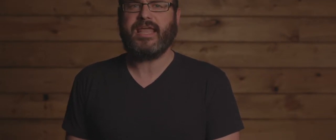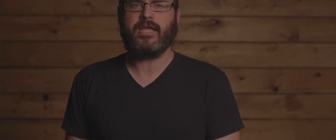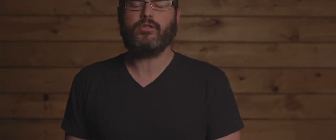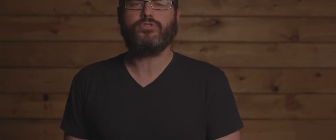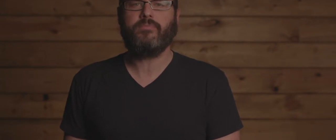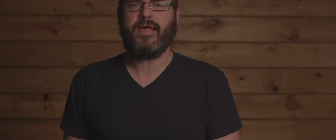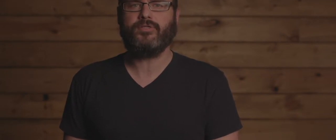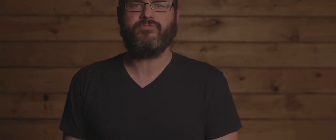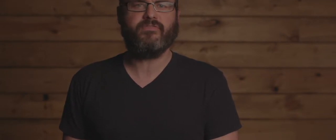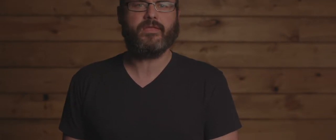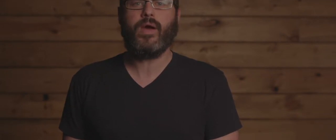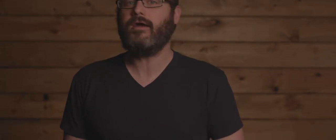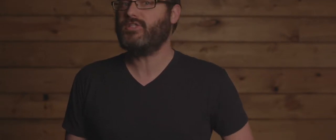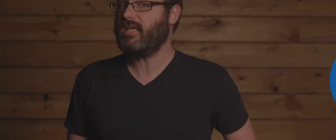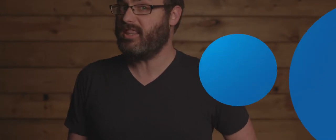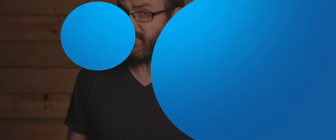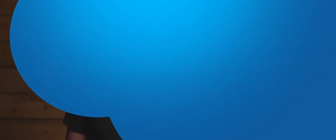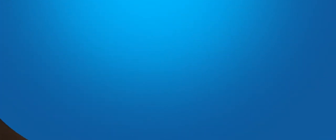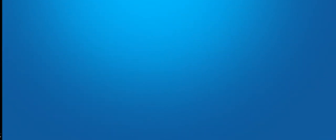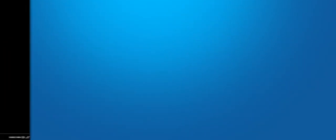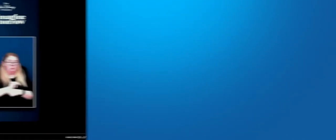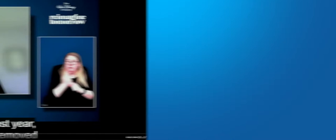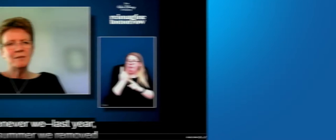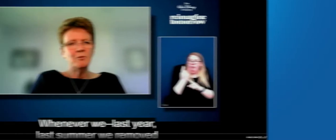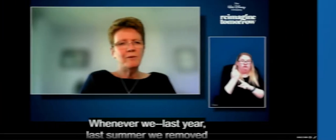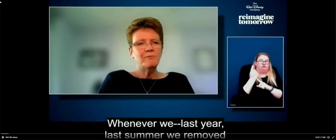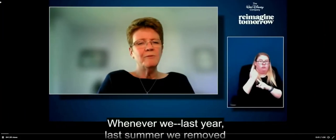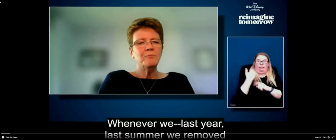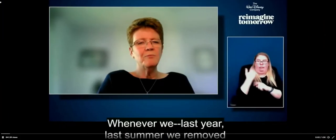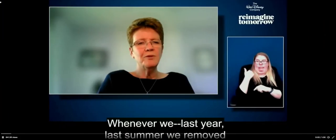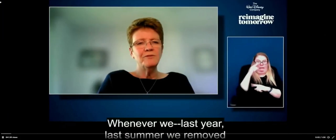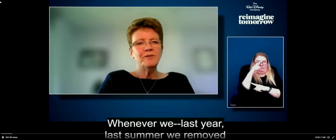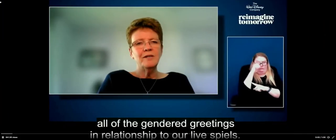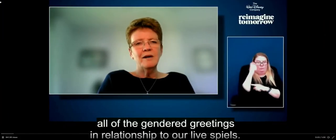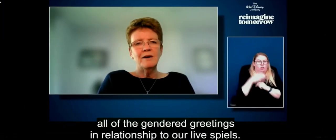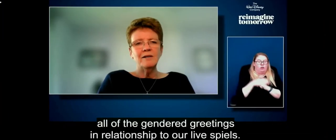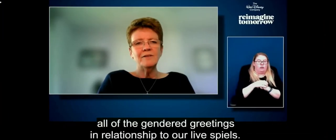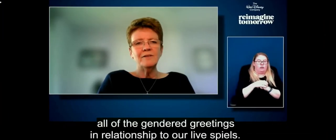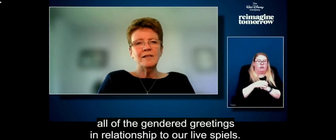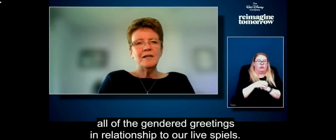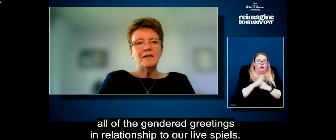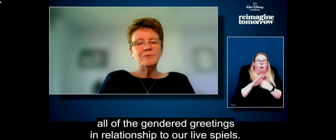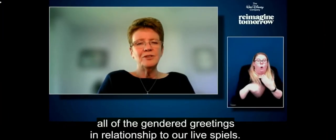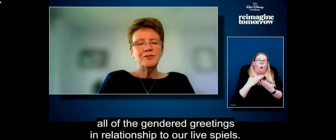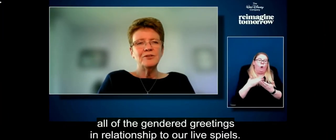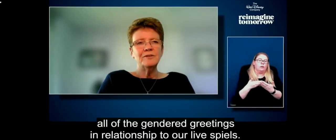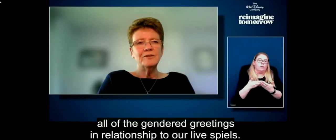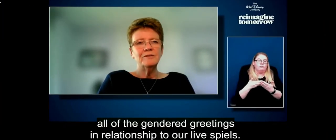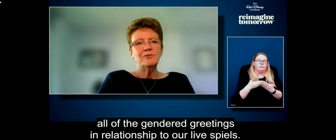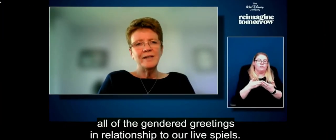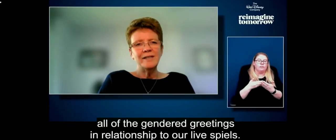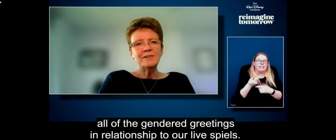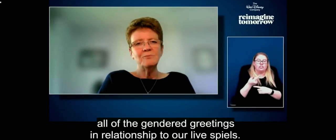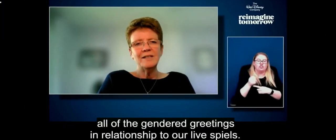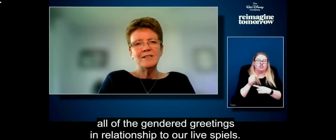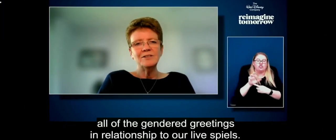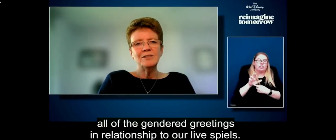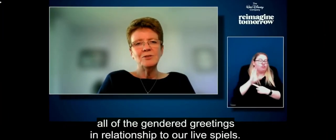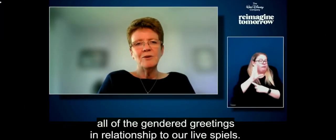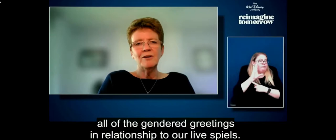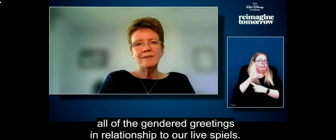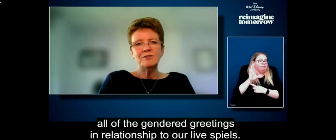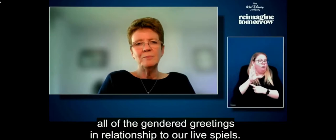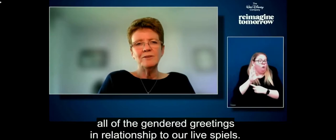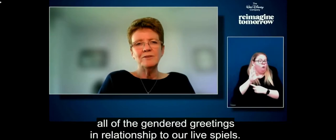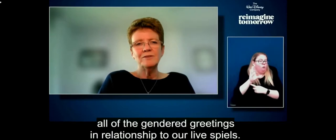Diversity and Inclusion Manager Vivian Ware said this. Last summer, we removed all of the gendered greetings in relationship